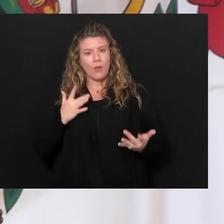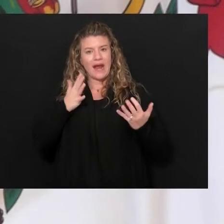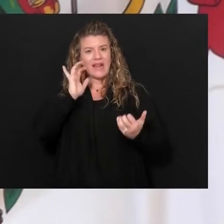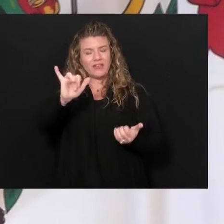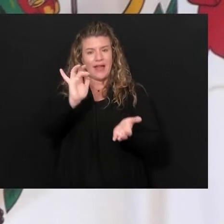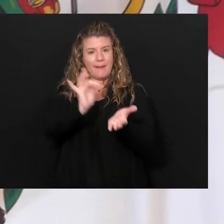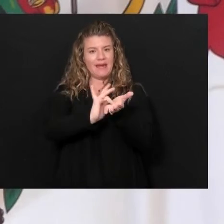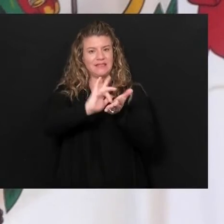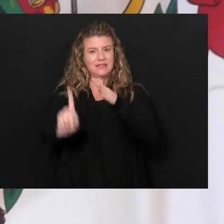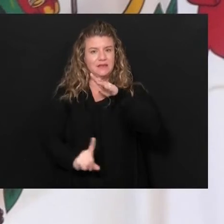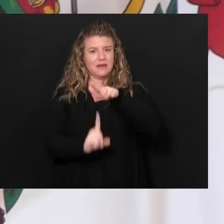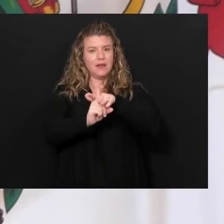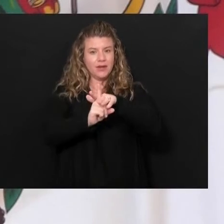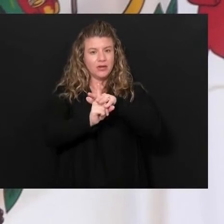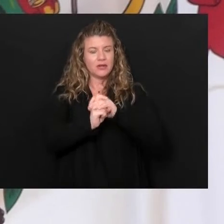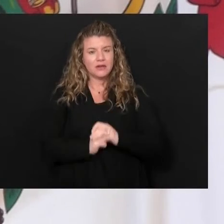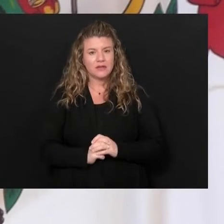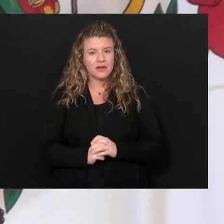here.